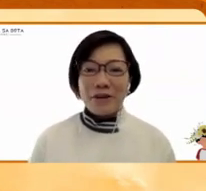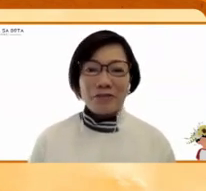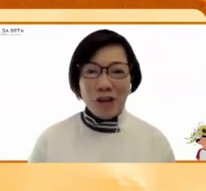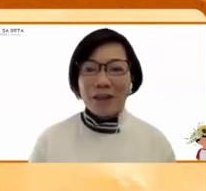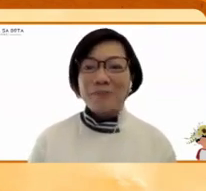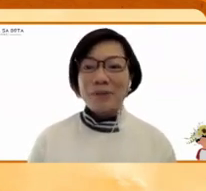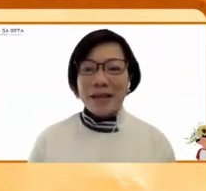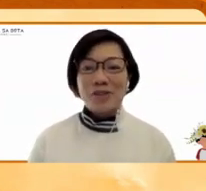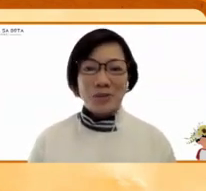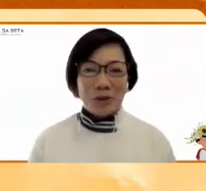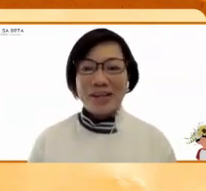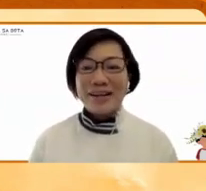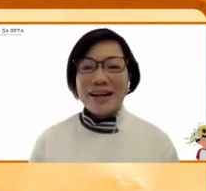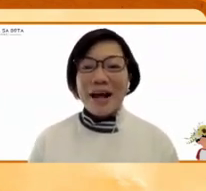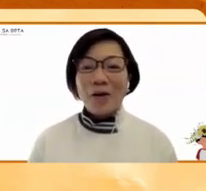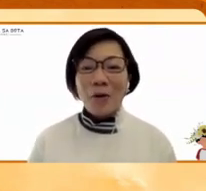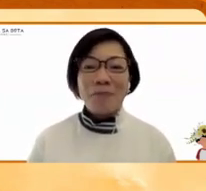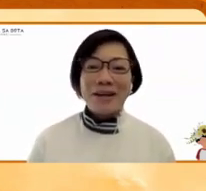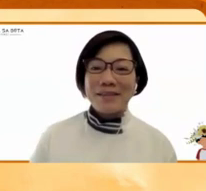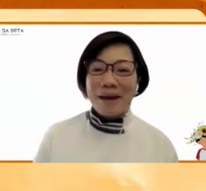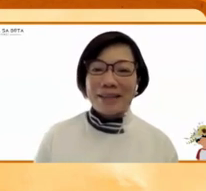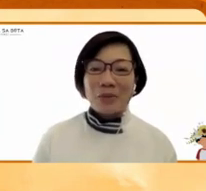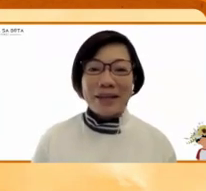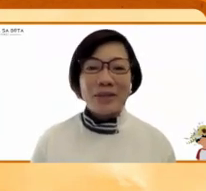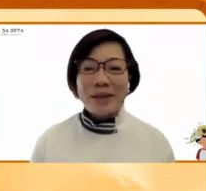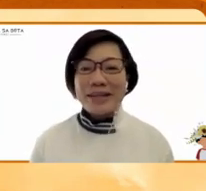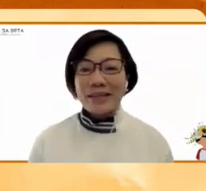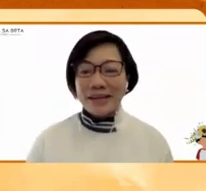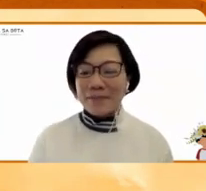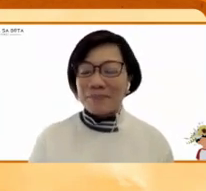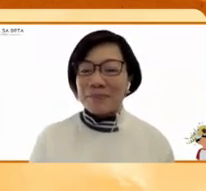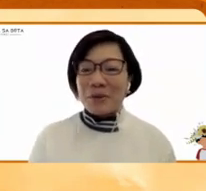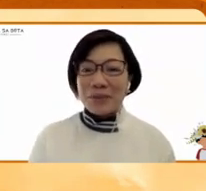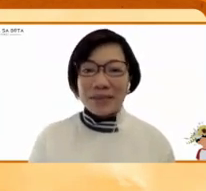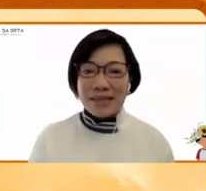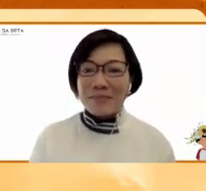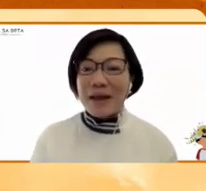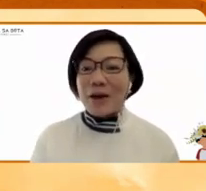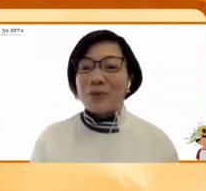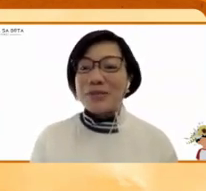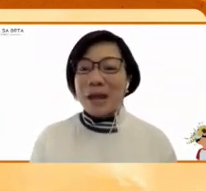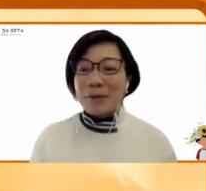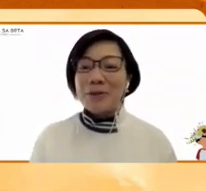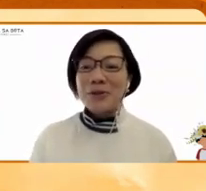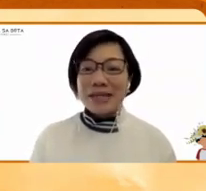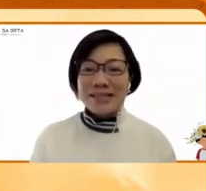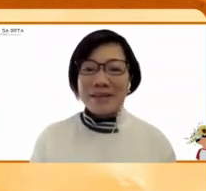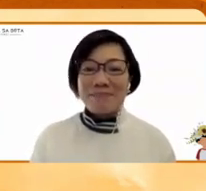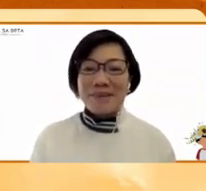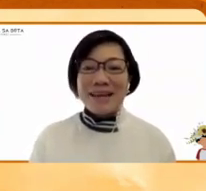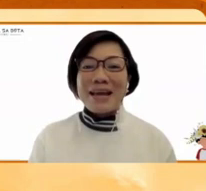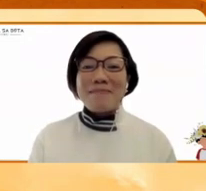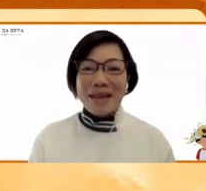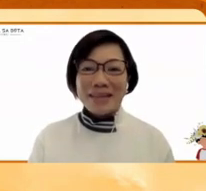front line of child protection work. Ako para sa Bata 2023 with the theme Usapang Lusog